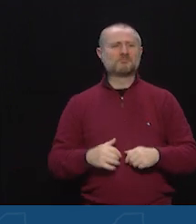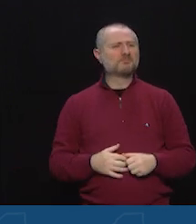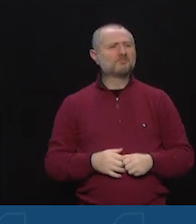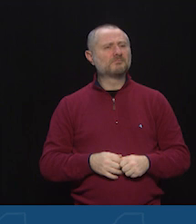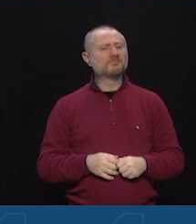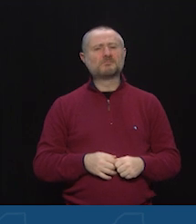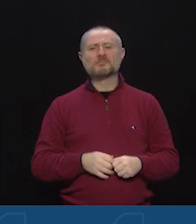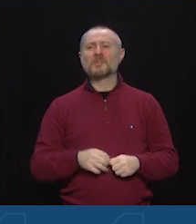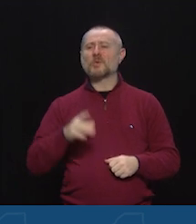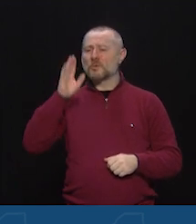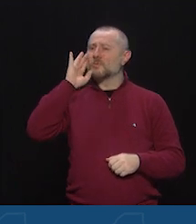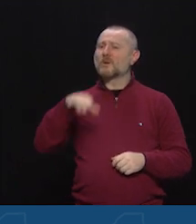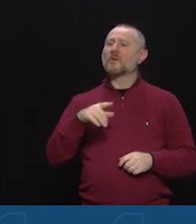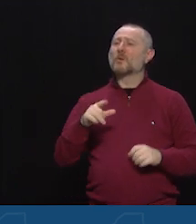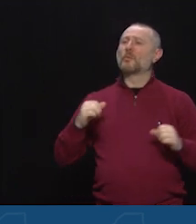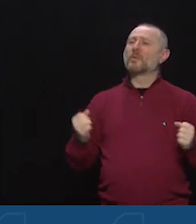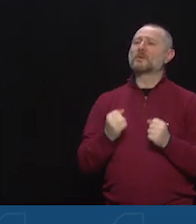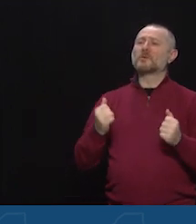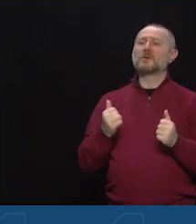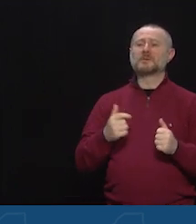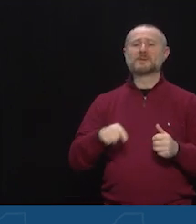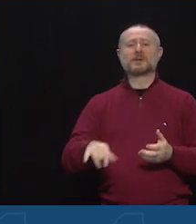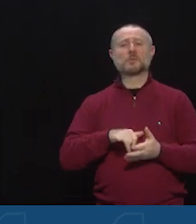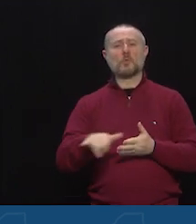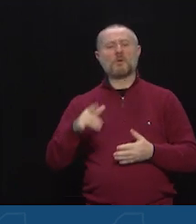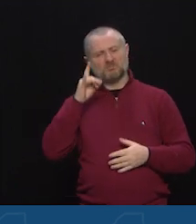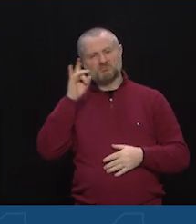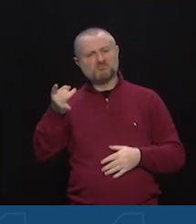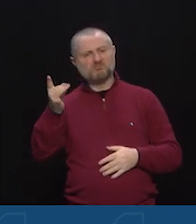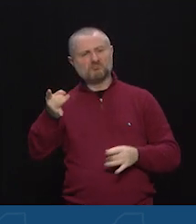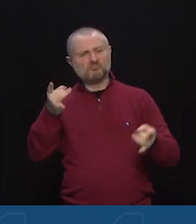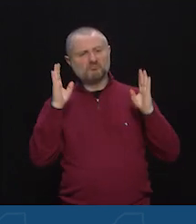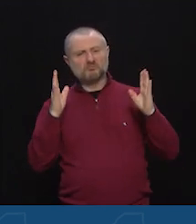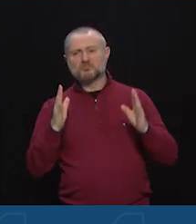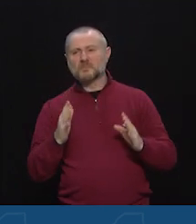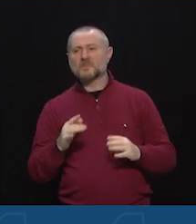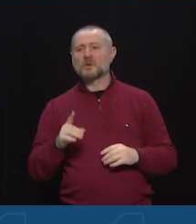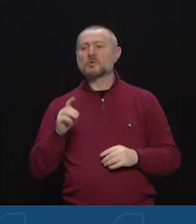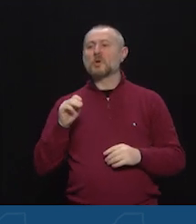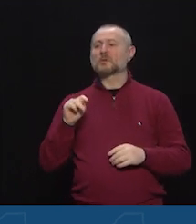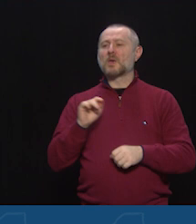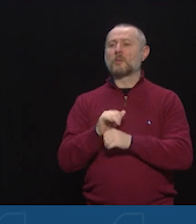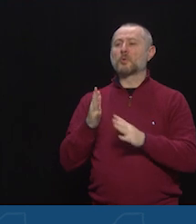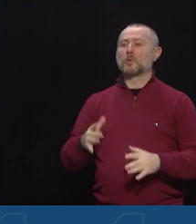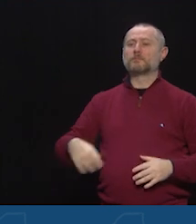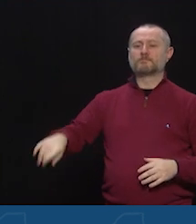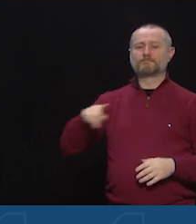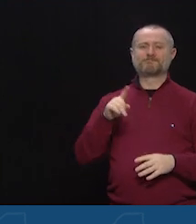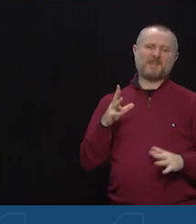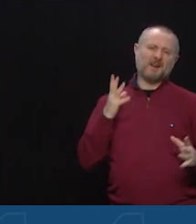harshest winters, as we know, in the country, and DOT employs some of the most elite snow fighting